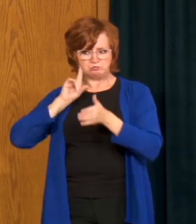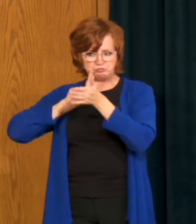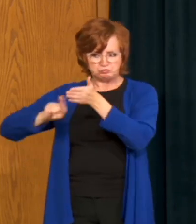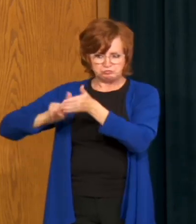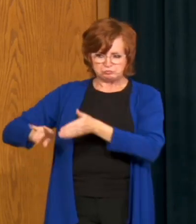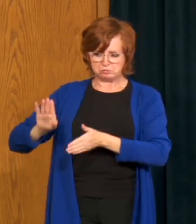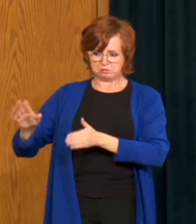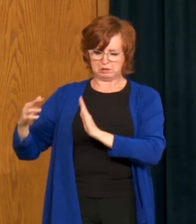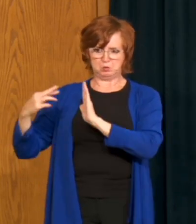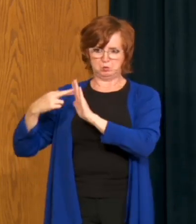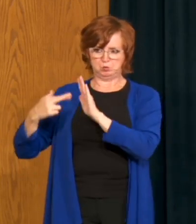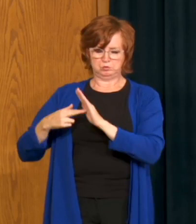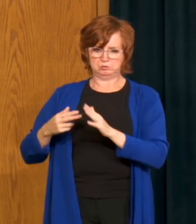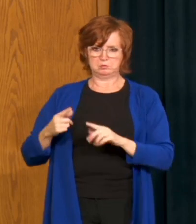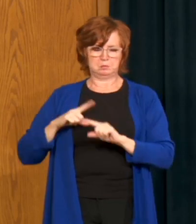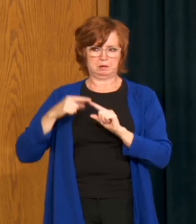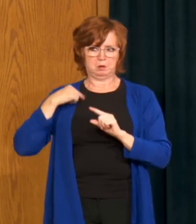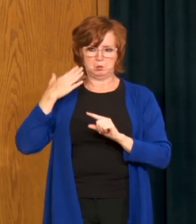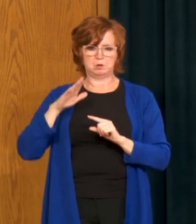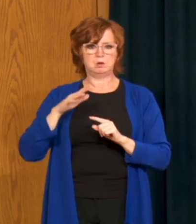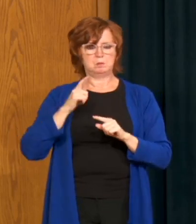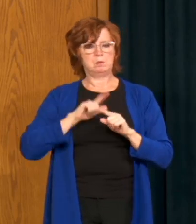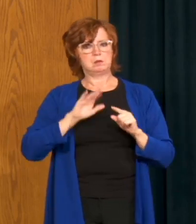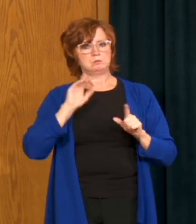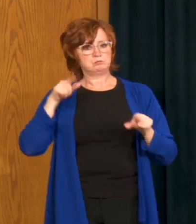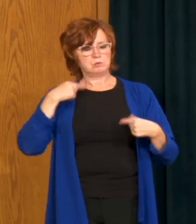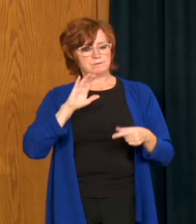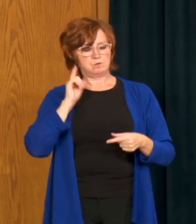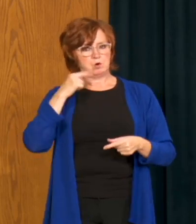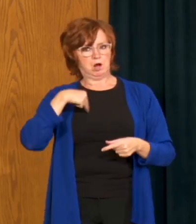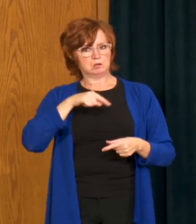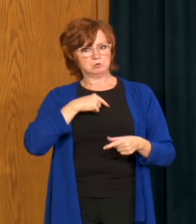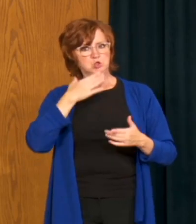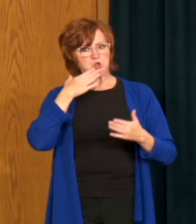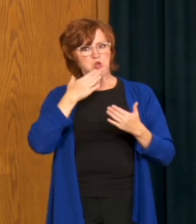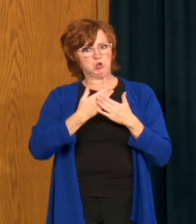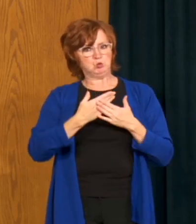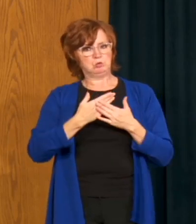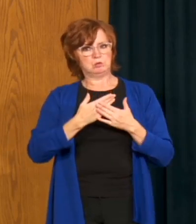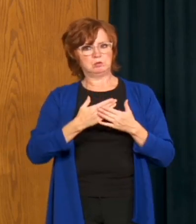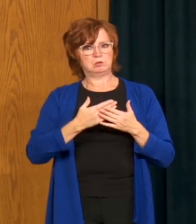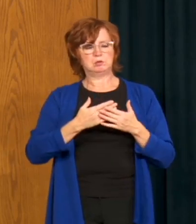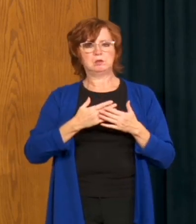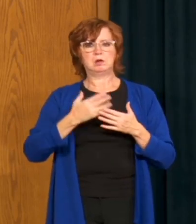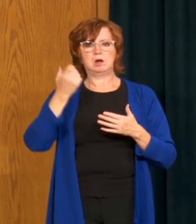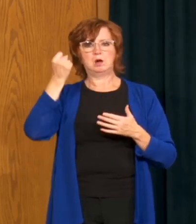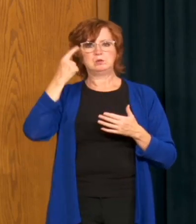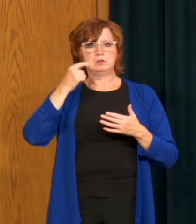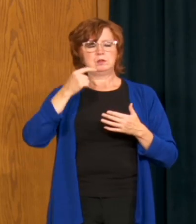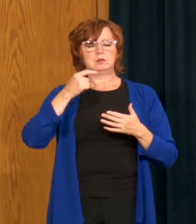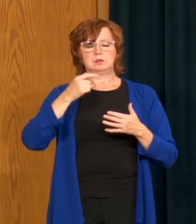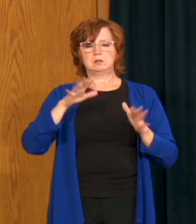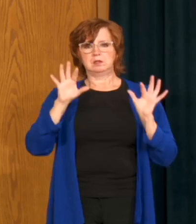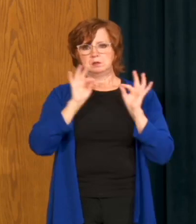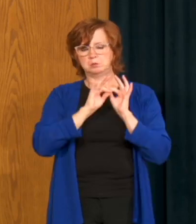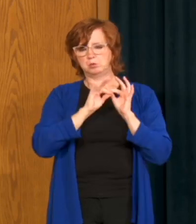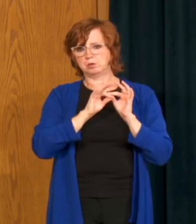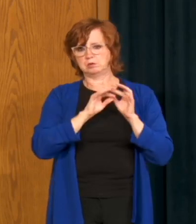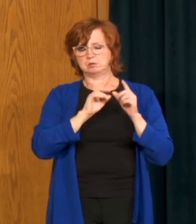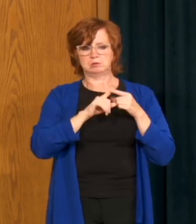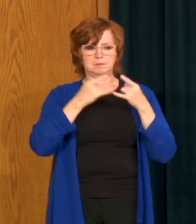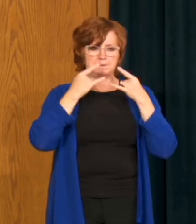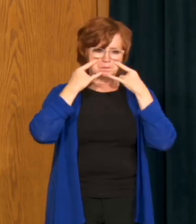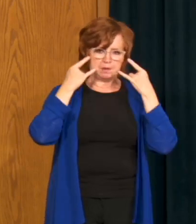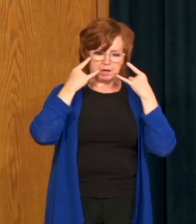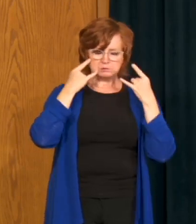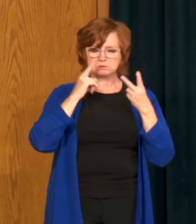thing we need to understand is that, these are just layers that we have to use. Physical distancing, mask